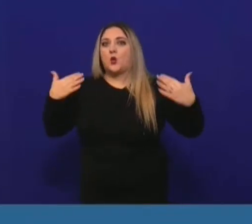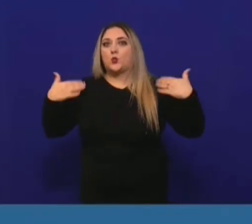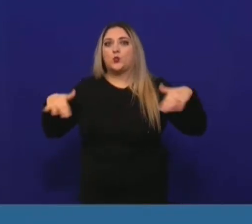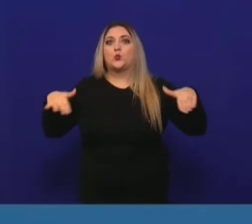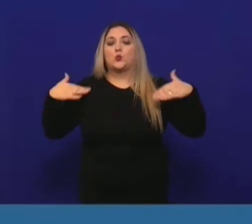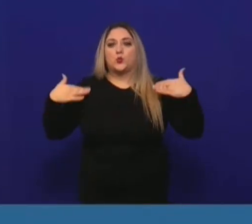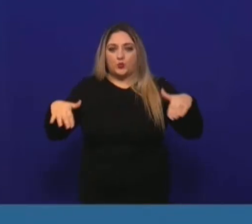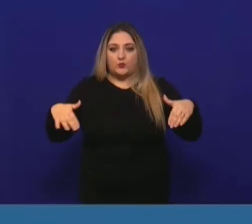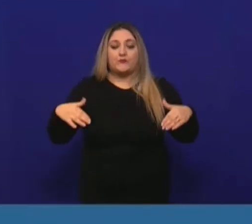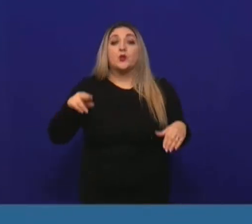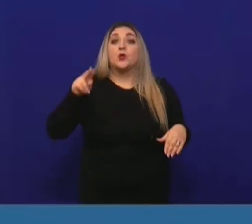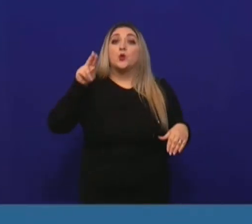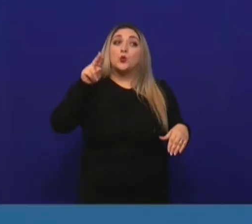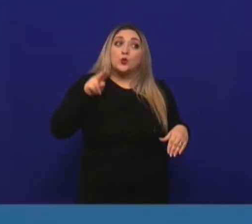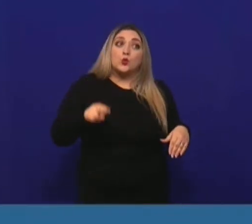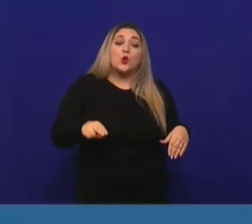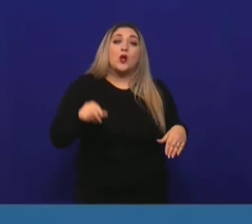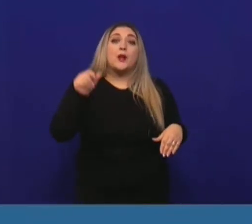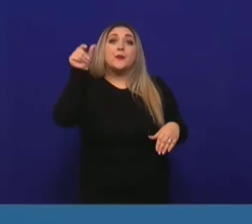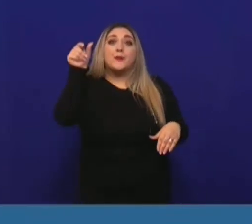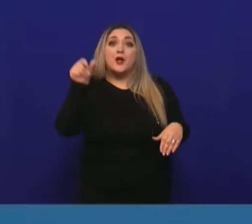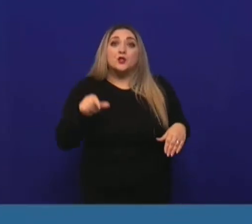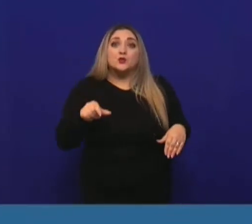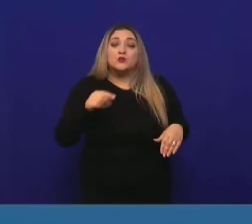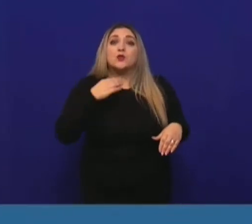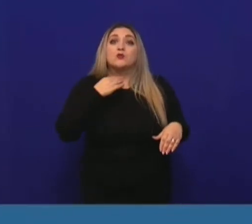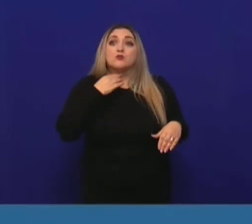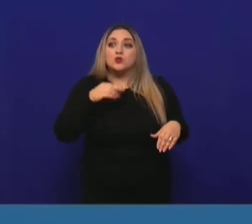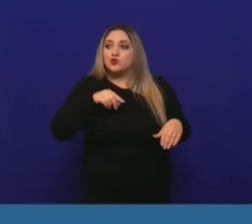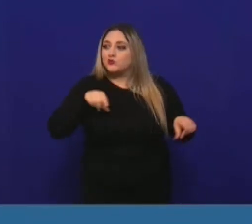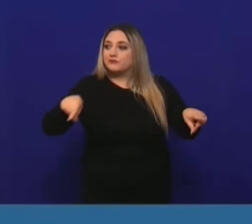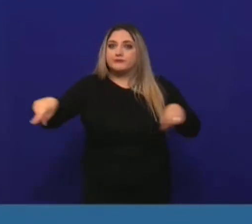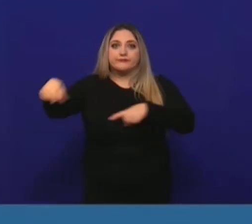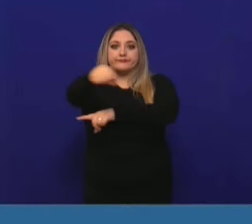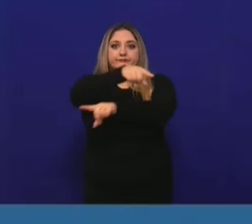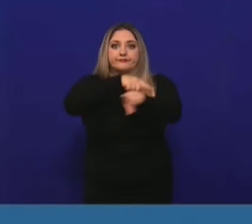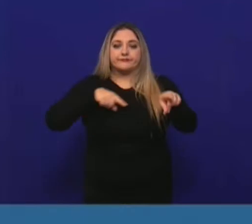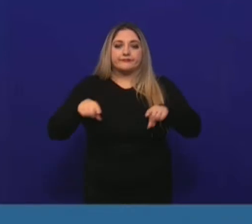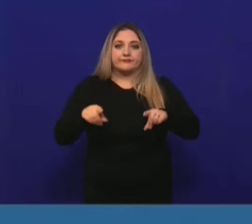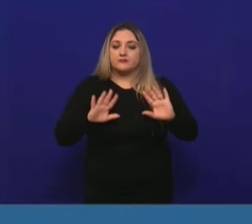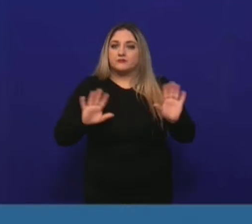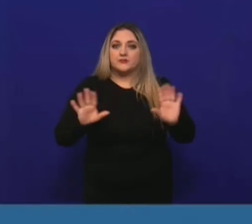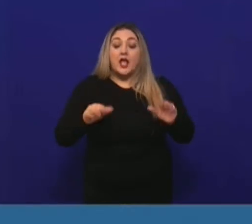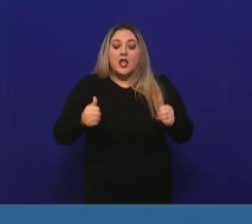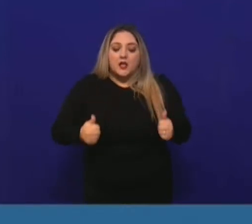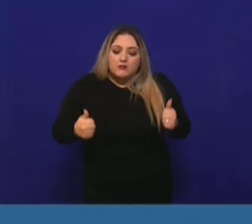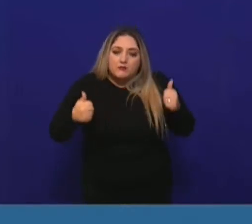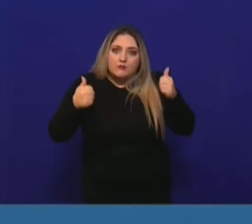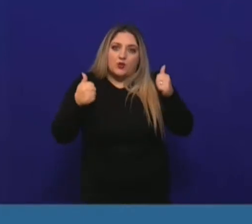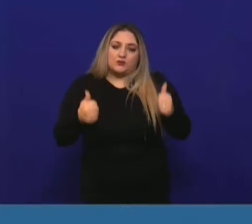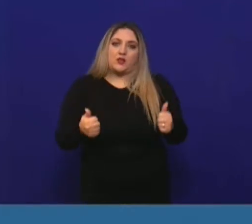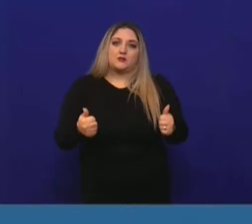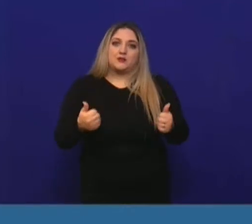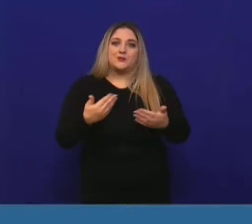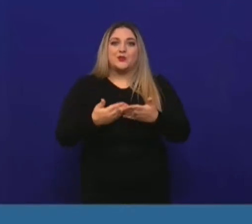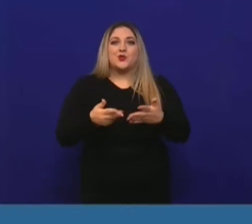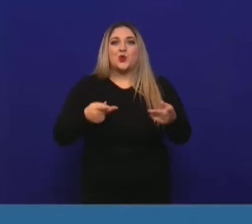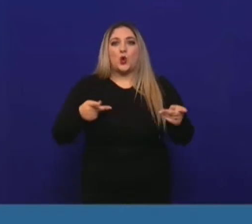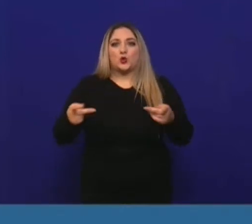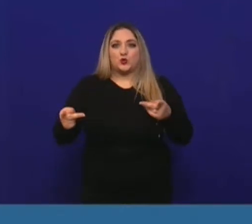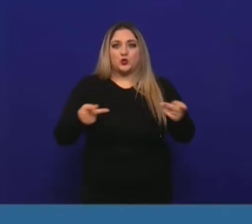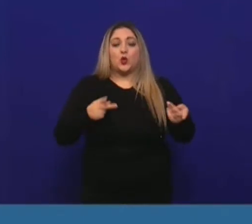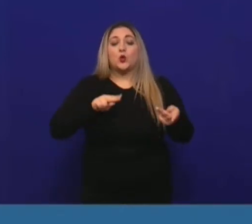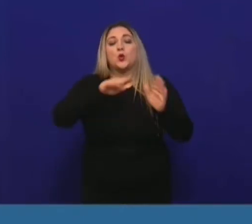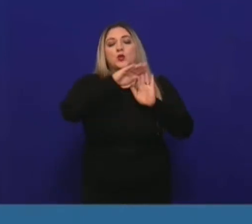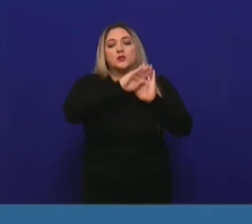għall-oħra u anka li l-persuna ma jkunx qed jimxi minn post tal-ieħor. Dawn huwa importanti ħafna ħalli aħna nkomplu